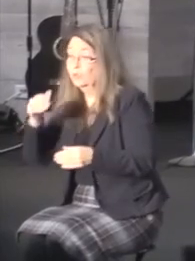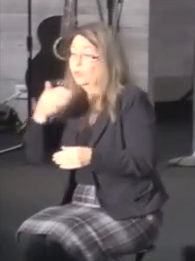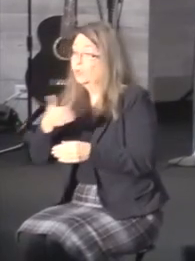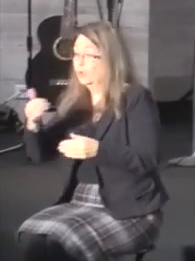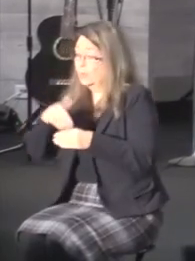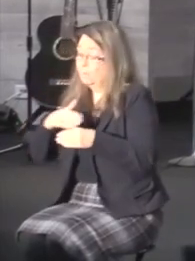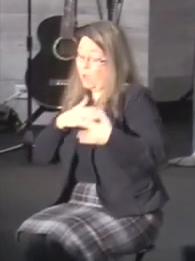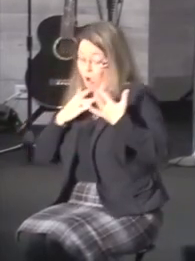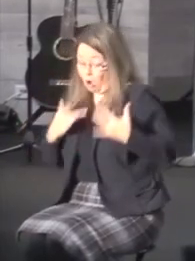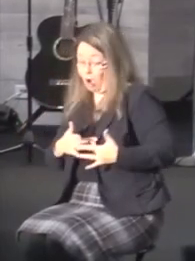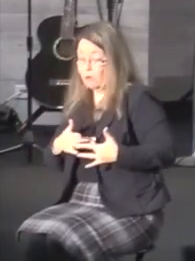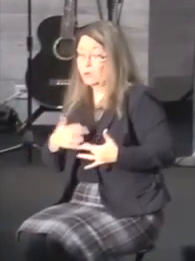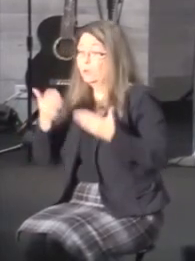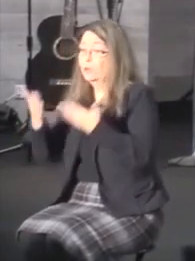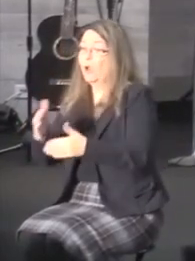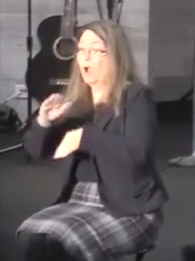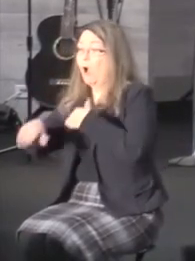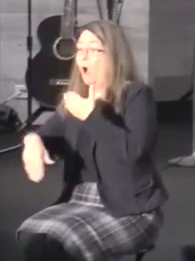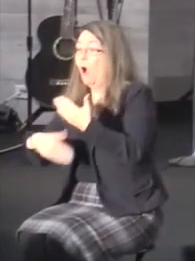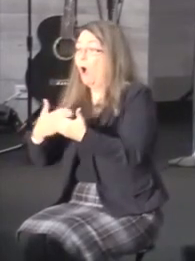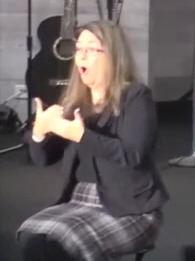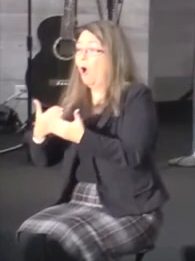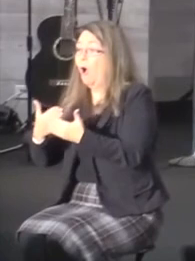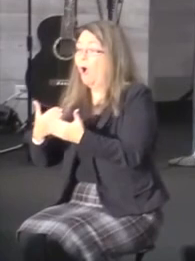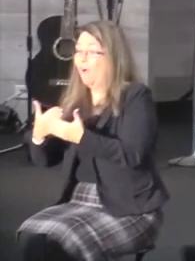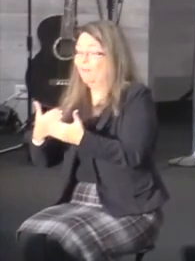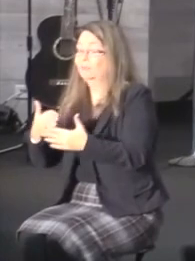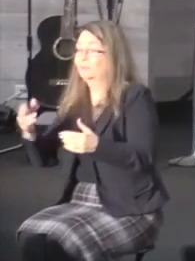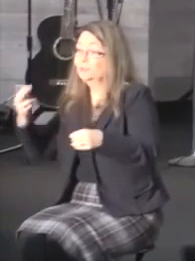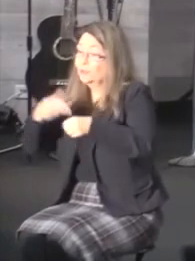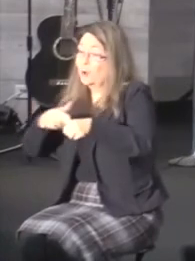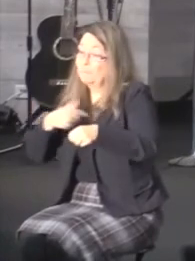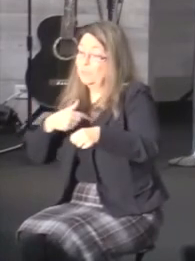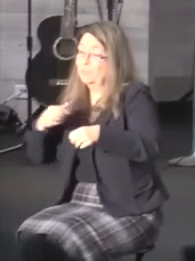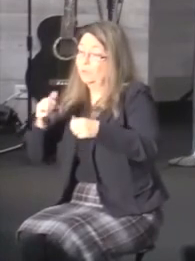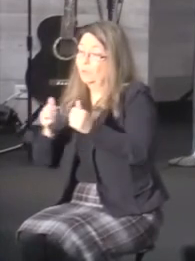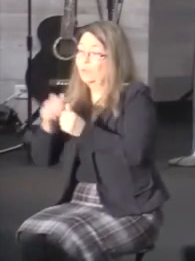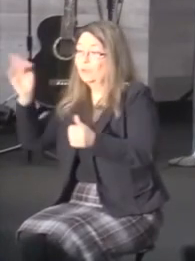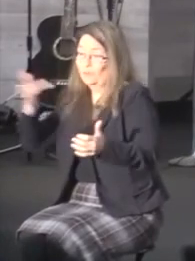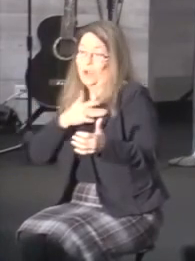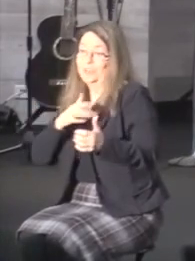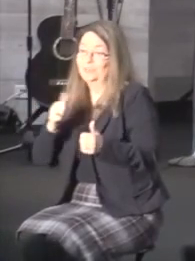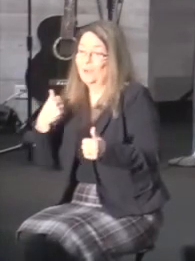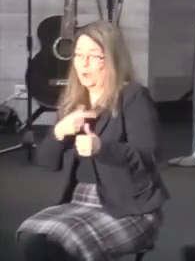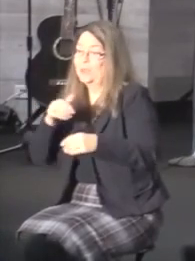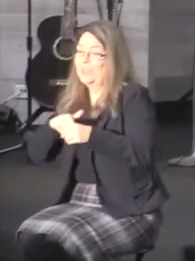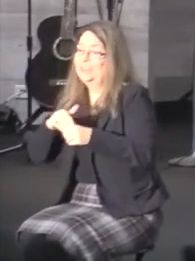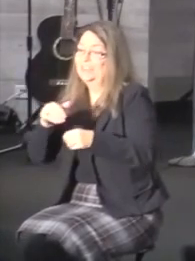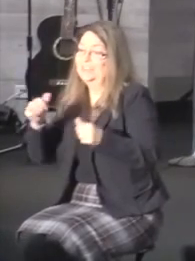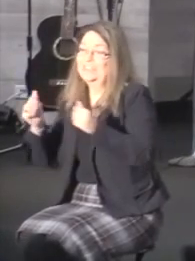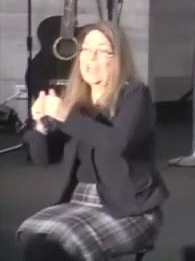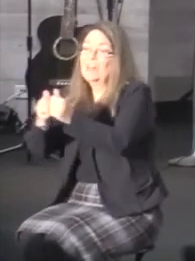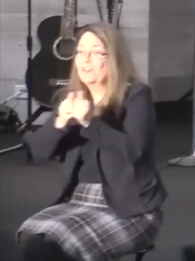heart. For you are all partakers of me with grace. We're in it together, baby. That's what he's saying.